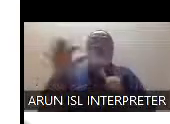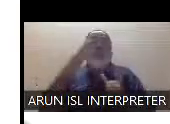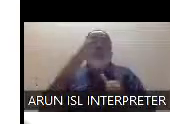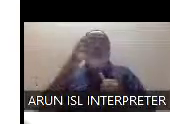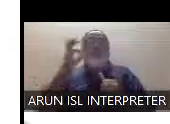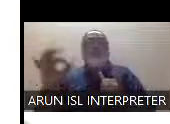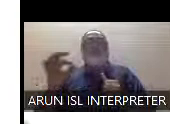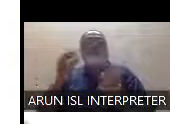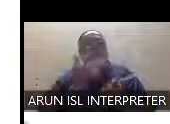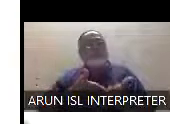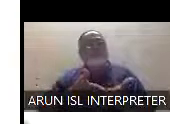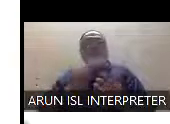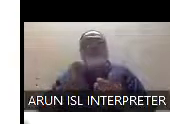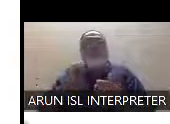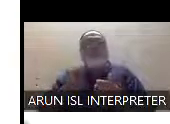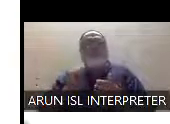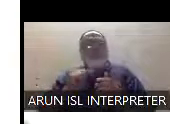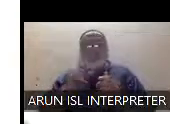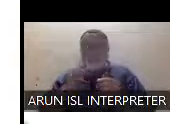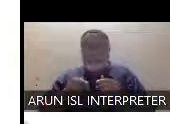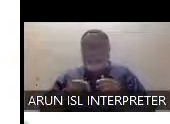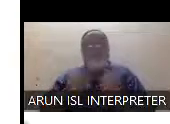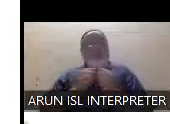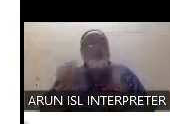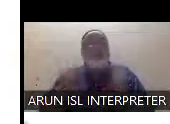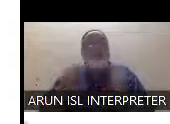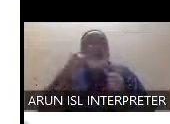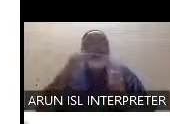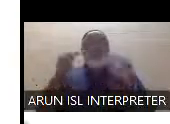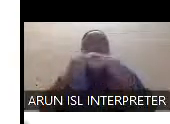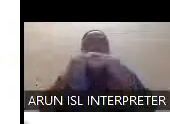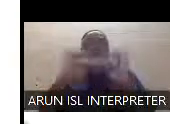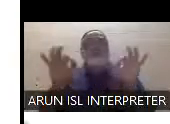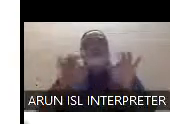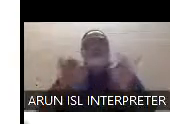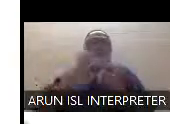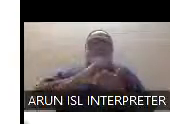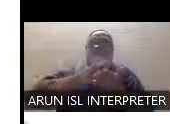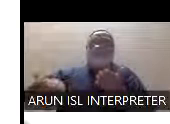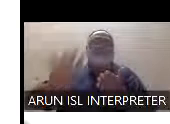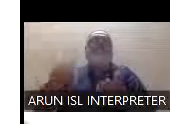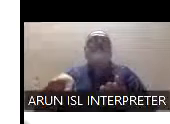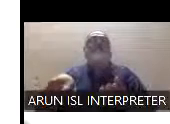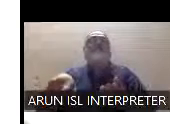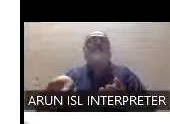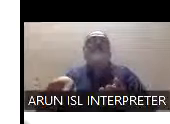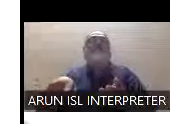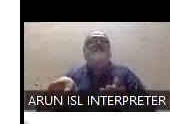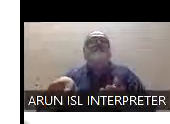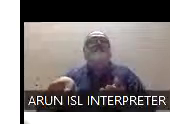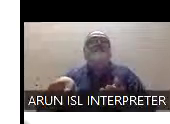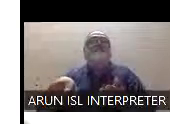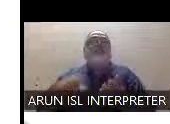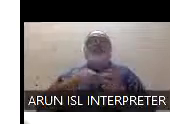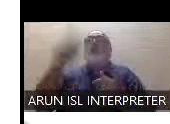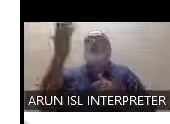accessibility, definitely they are discriminated. How many people with disabilities do we see in the society? When we go out for a movie,